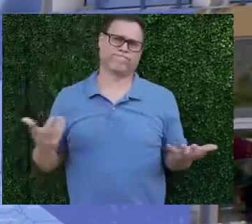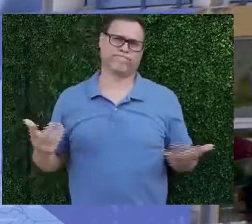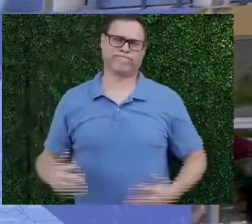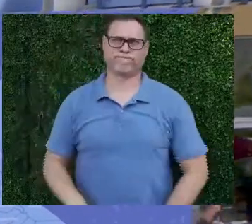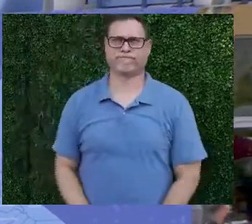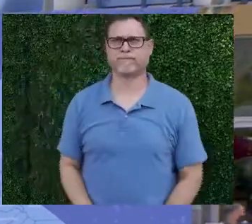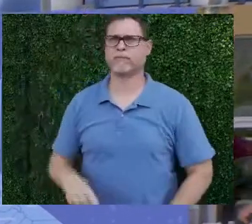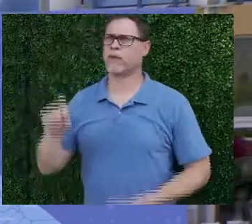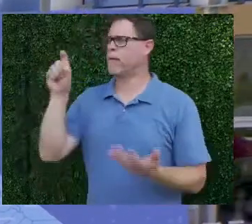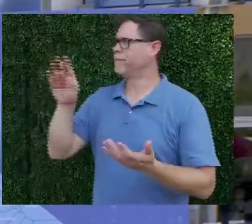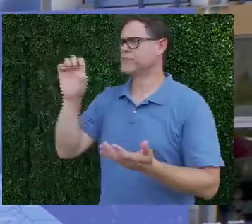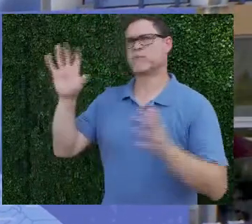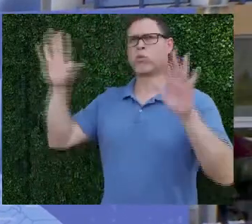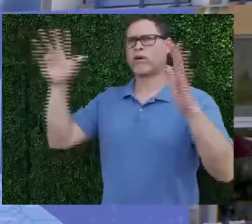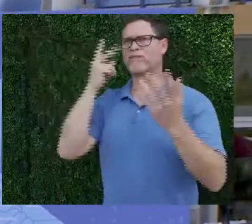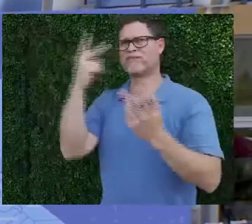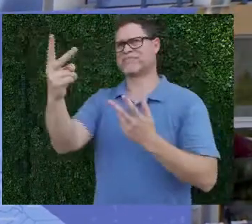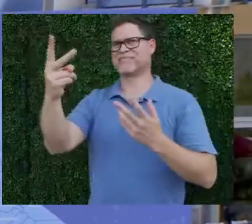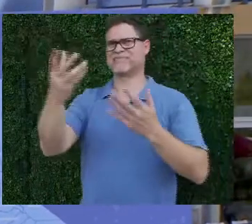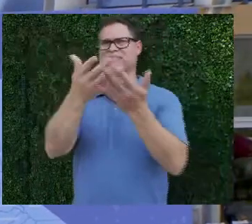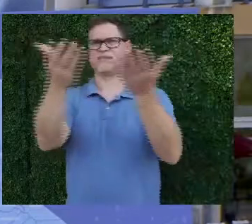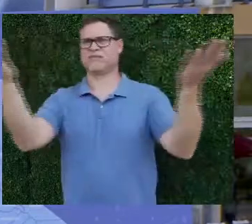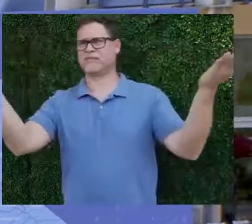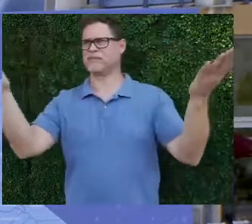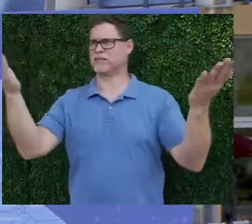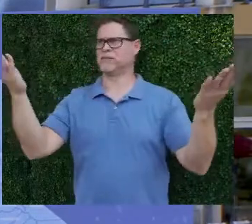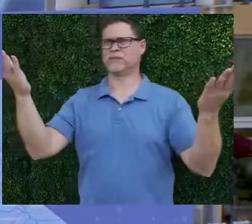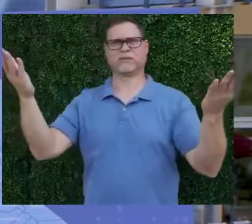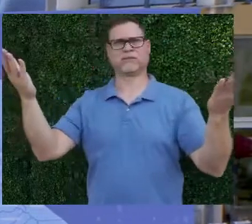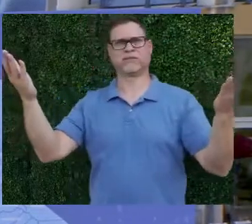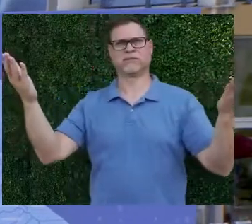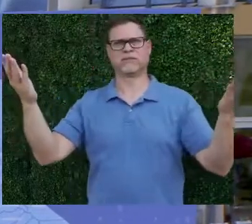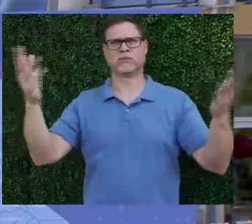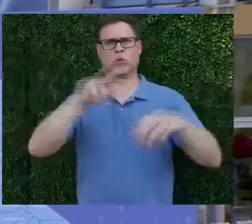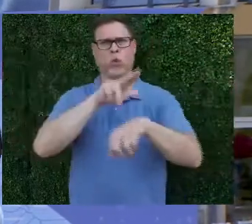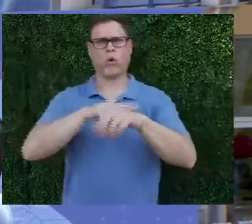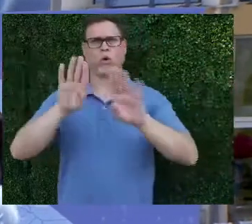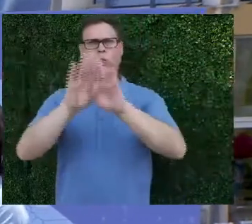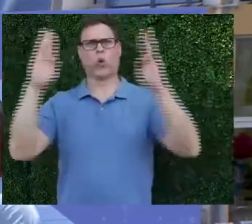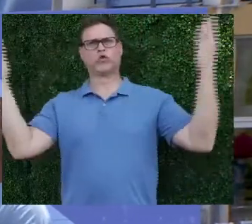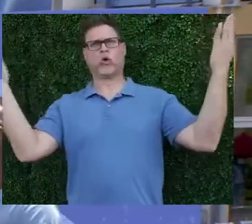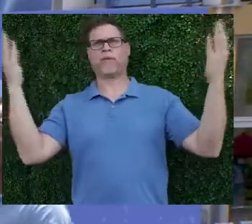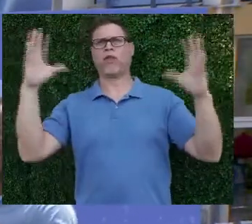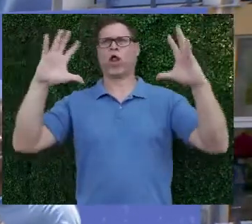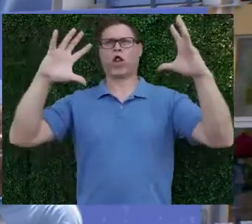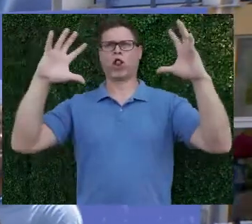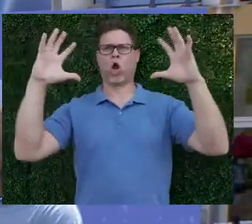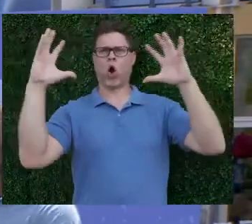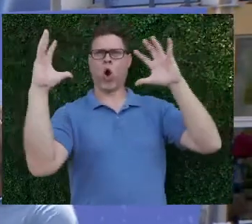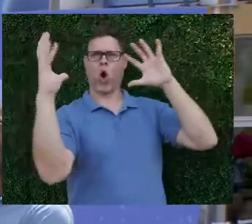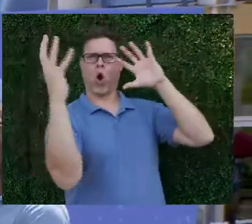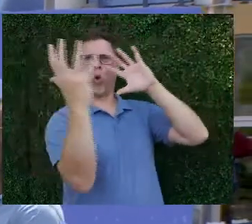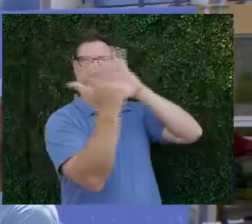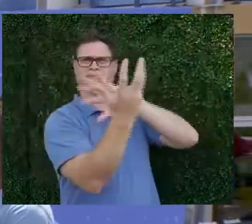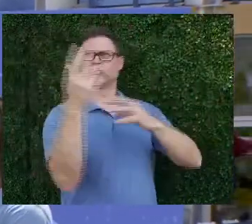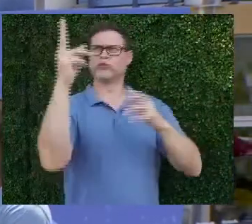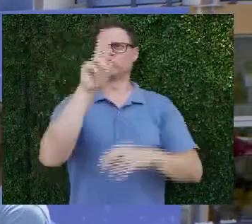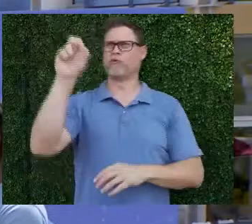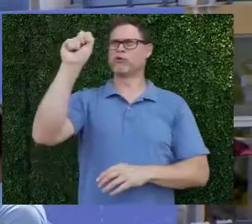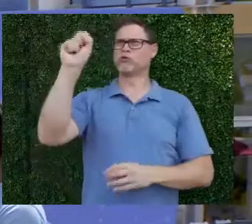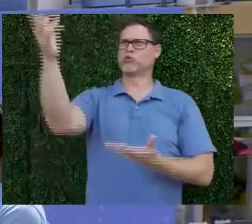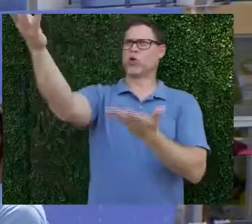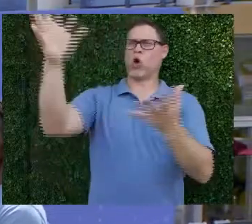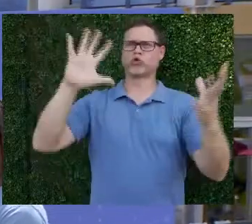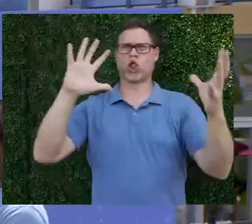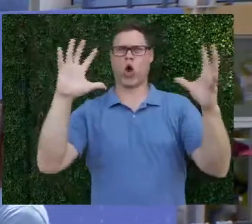must be wonderful to see this semblance of normalcy, right? The doors open. To see the globe spinning again at Universal Studios.